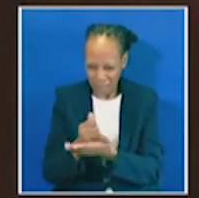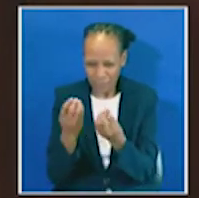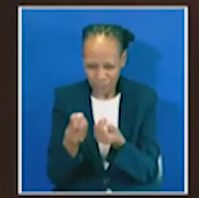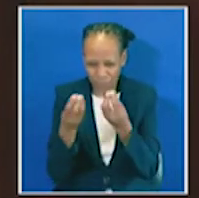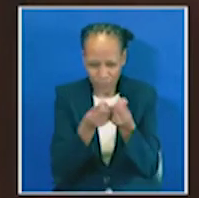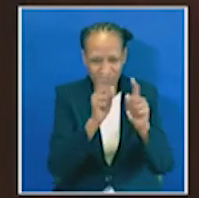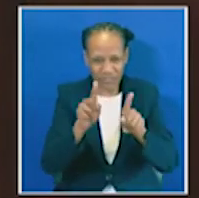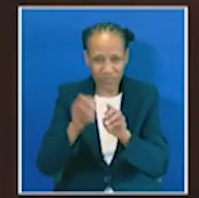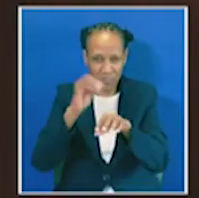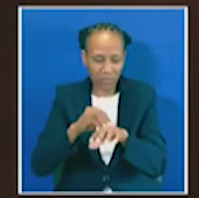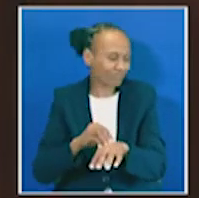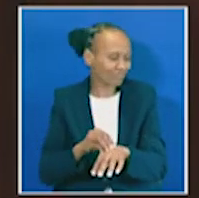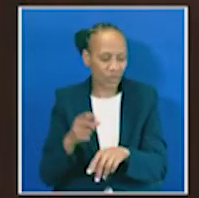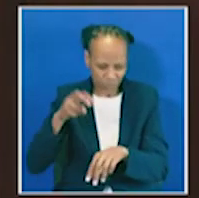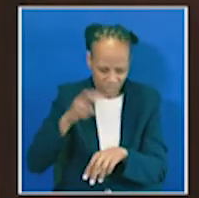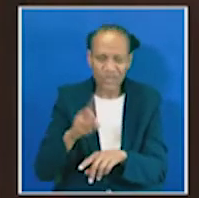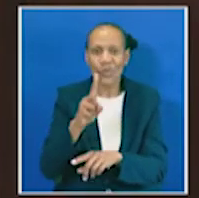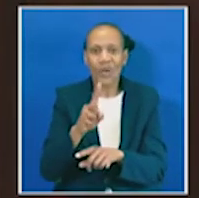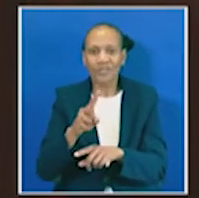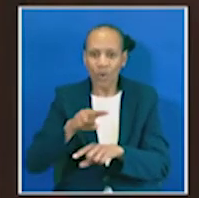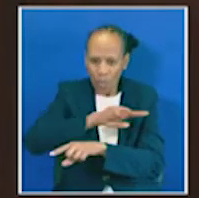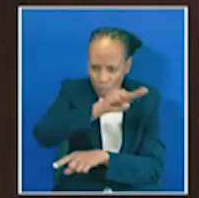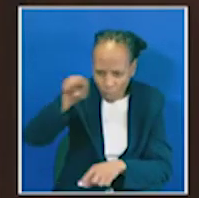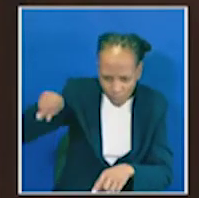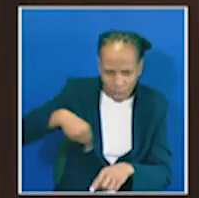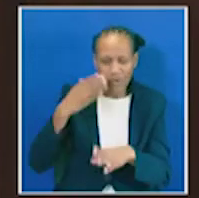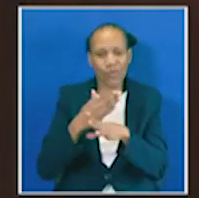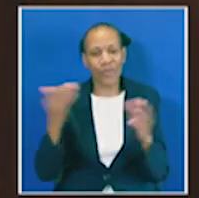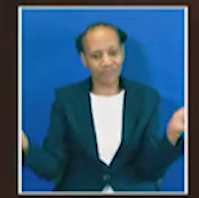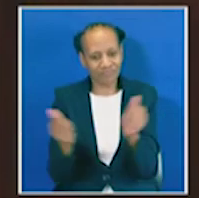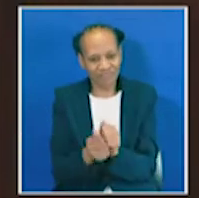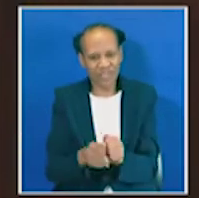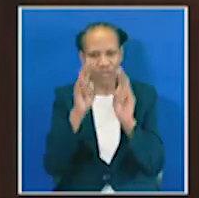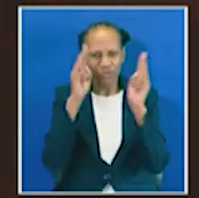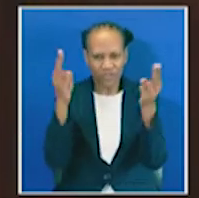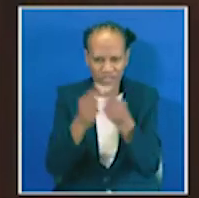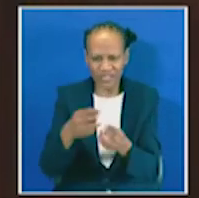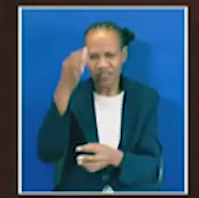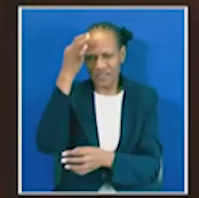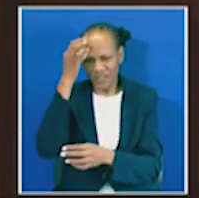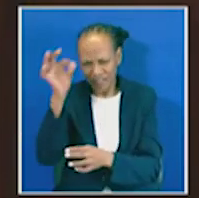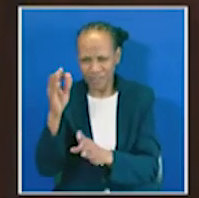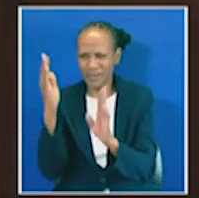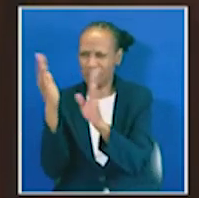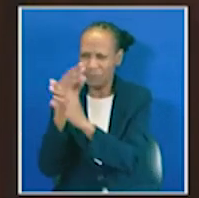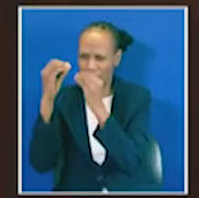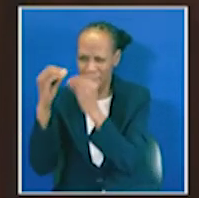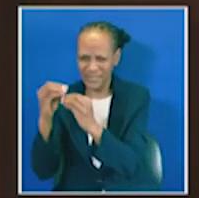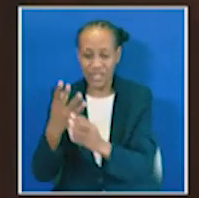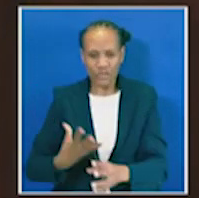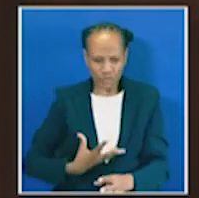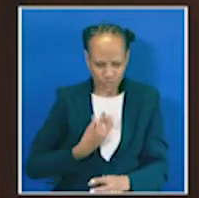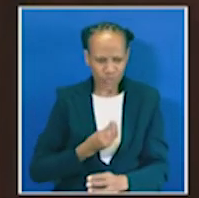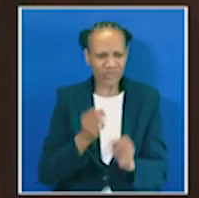a combined effort and all-round commitment from government, universities, the private sector, and students, as well